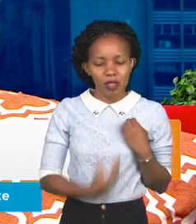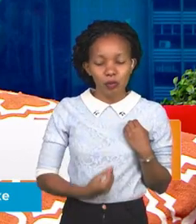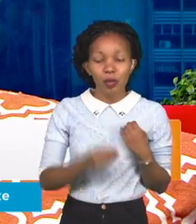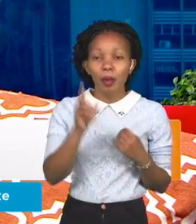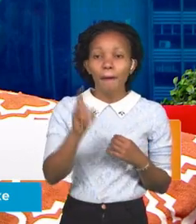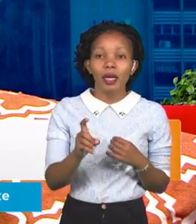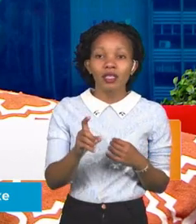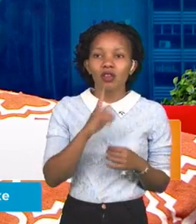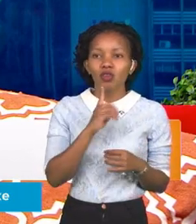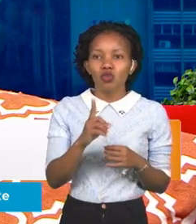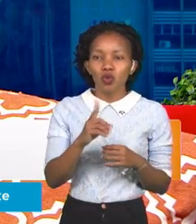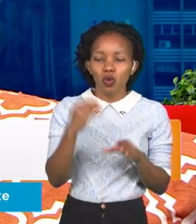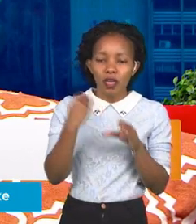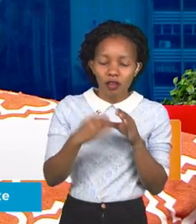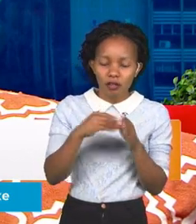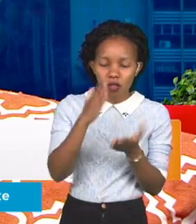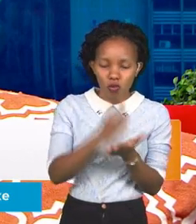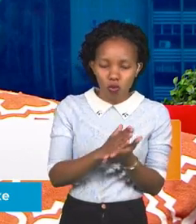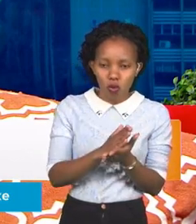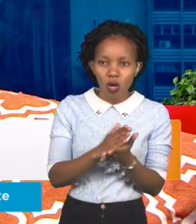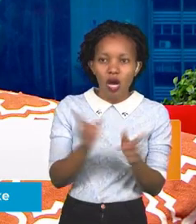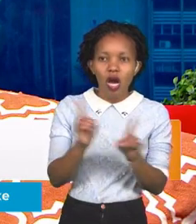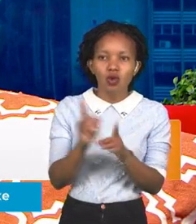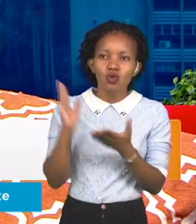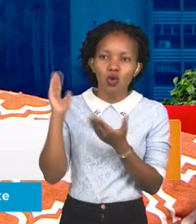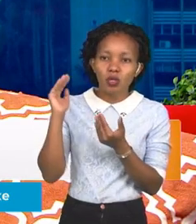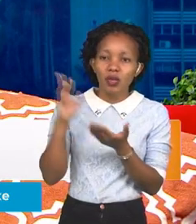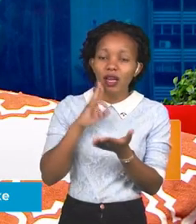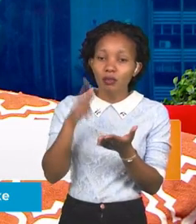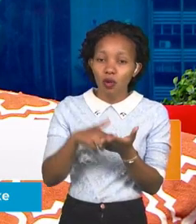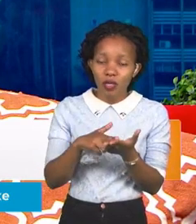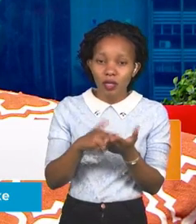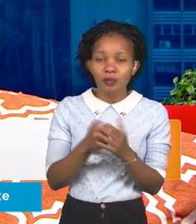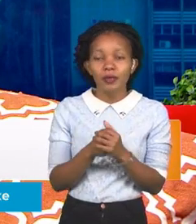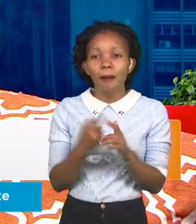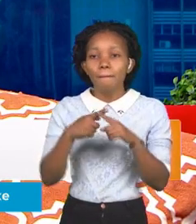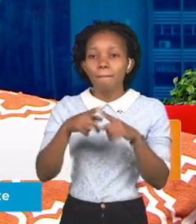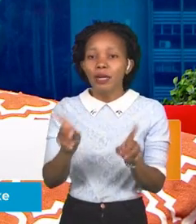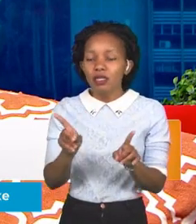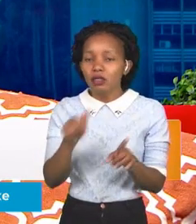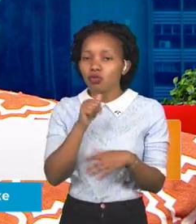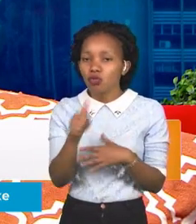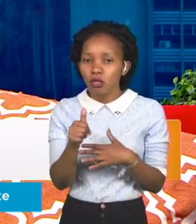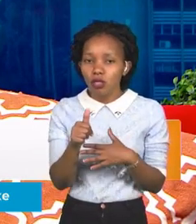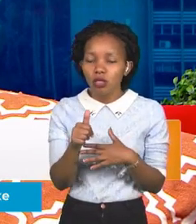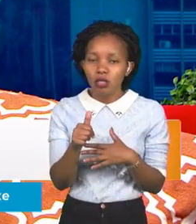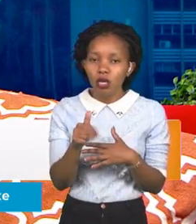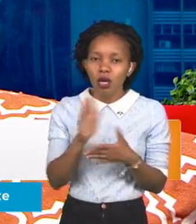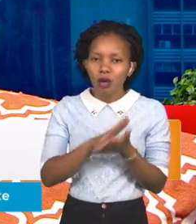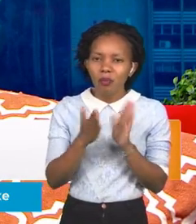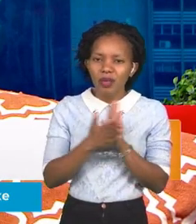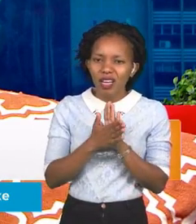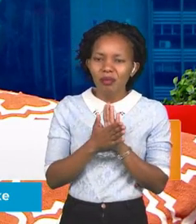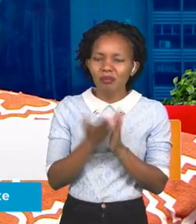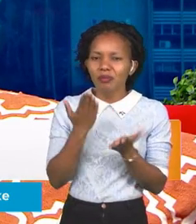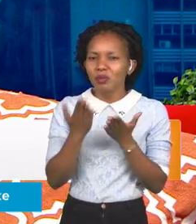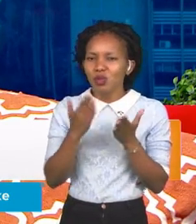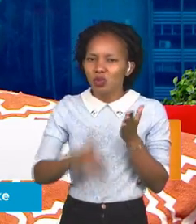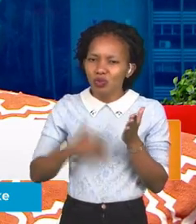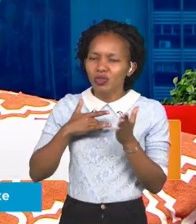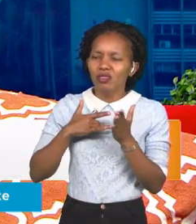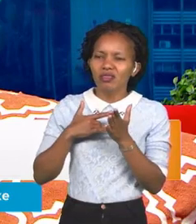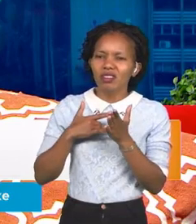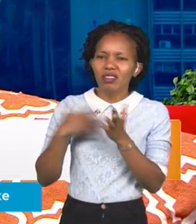So you should invest and expect a result, mm-hmm. but not feel entitled mm-hmm.